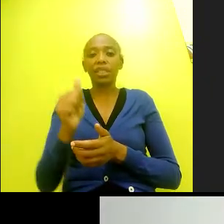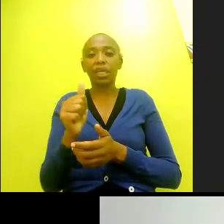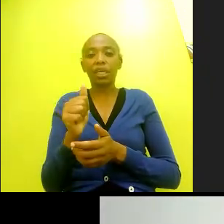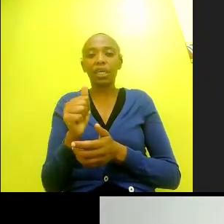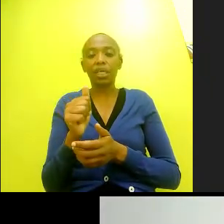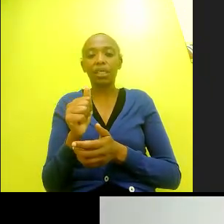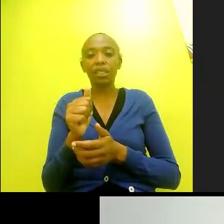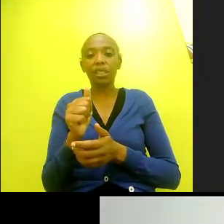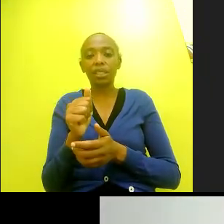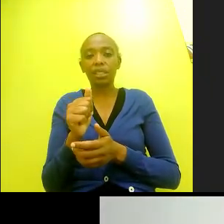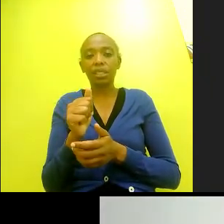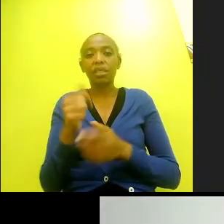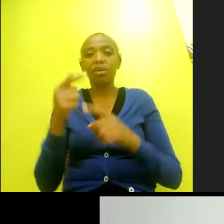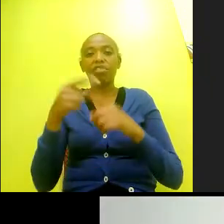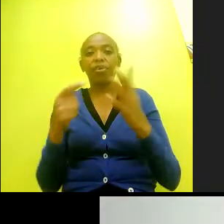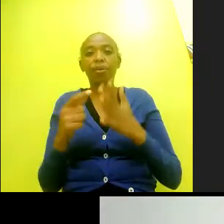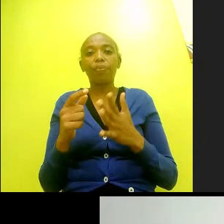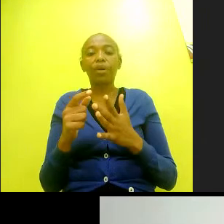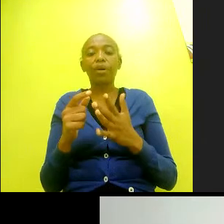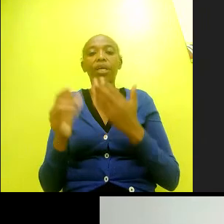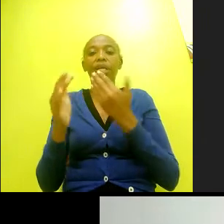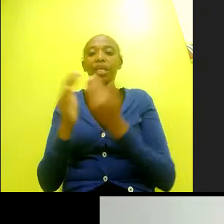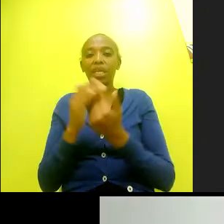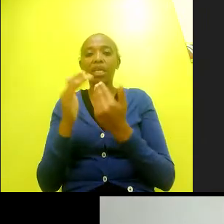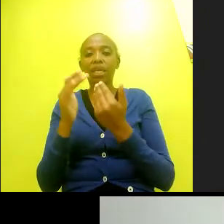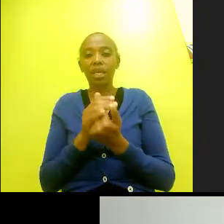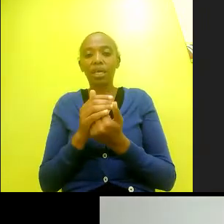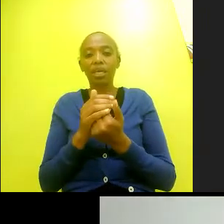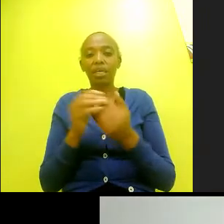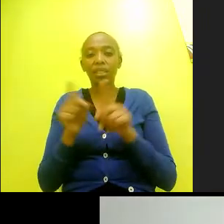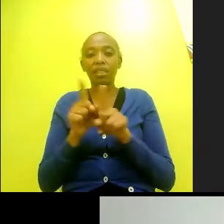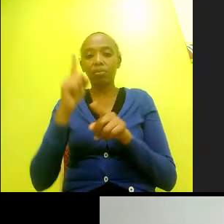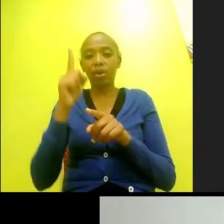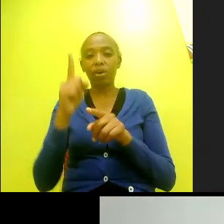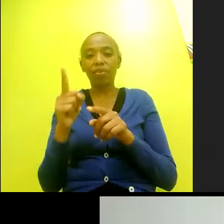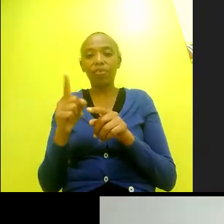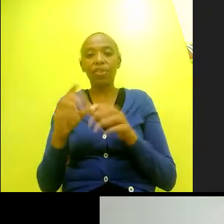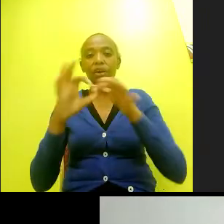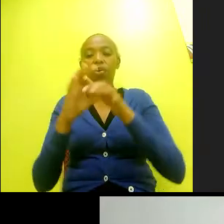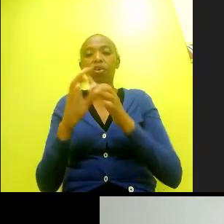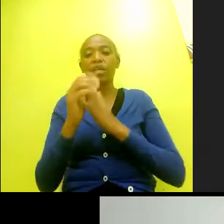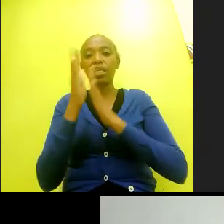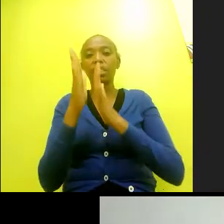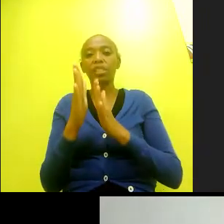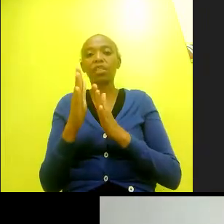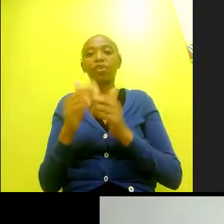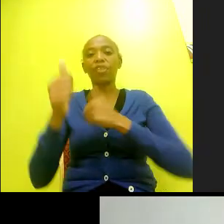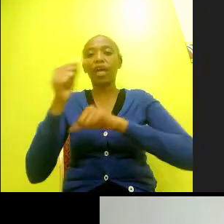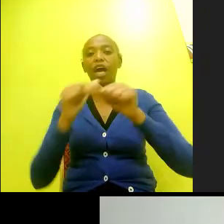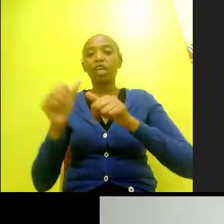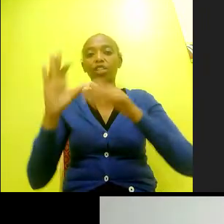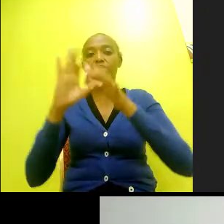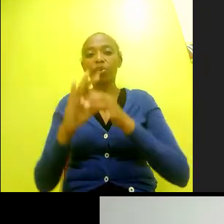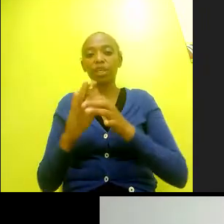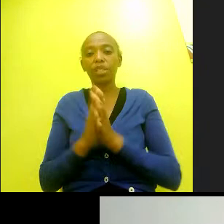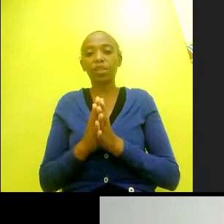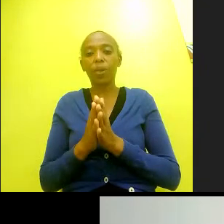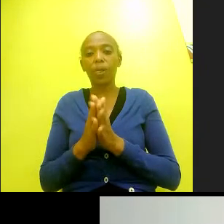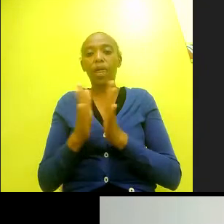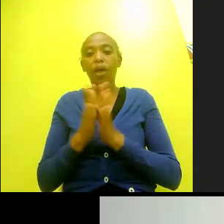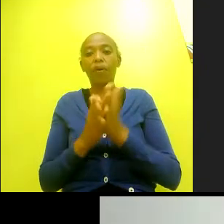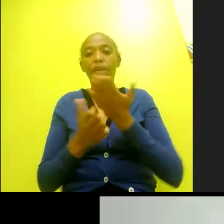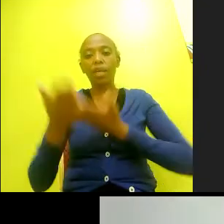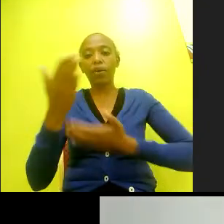Rahamatali is from CARE, and she's one of the co-leads of the Action Coalition on Economic Justice